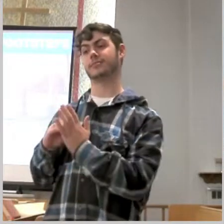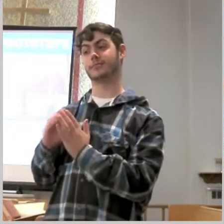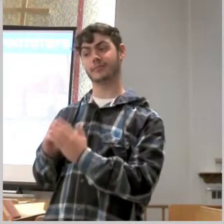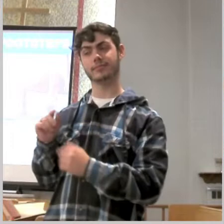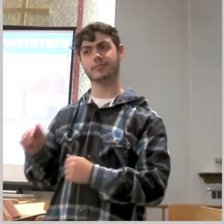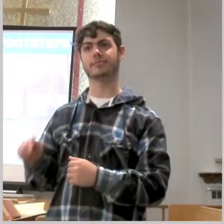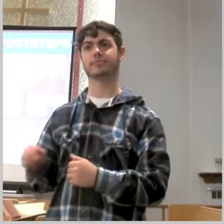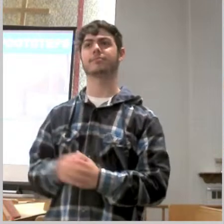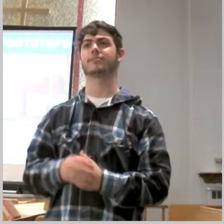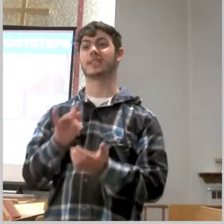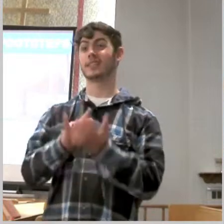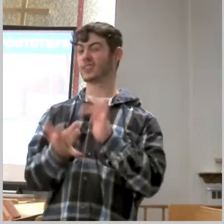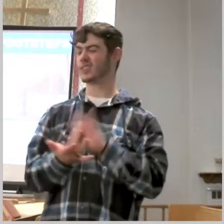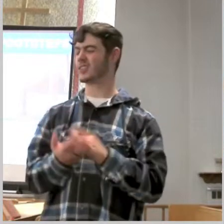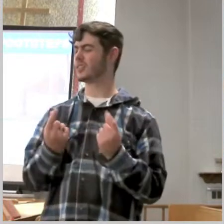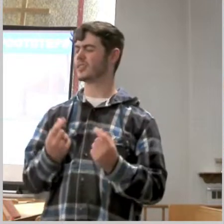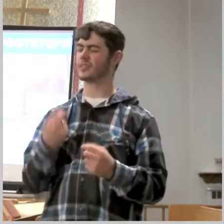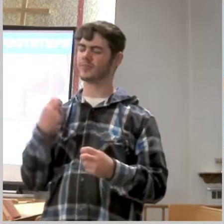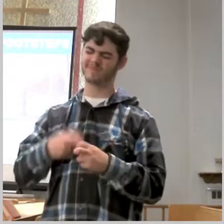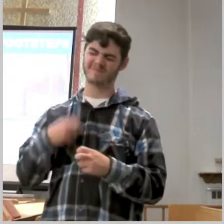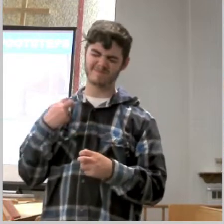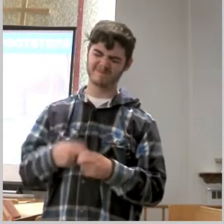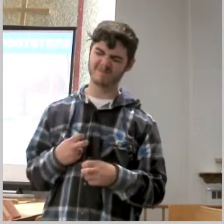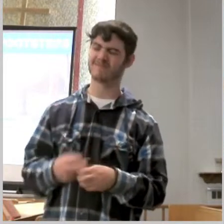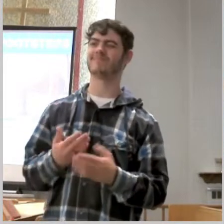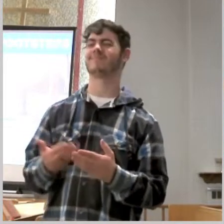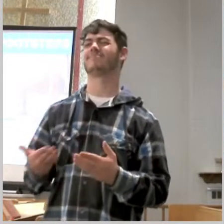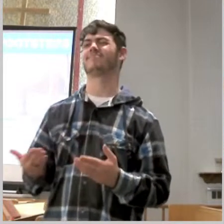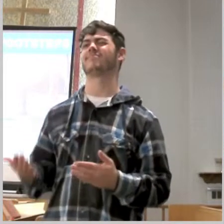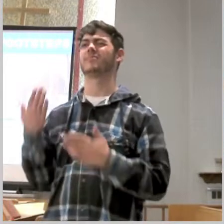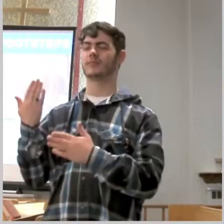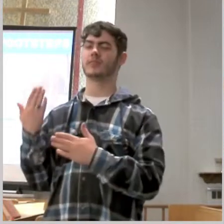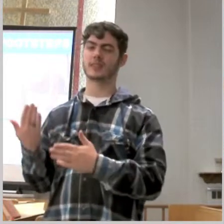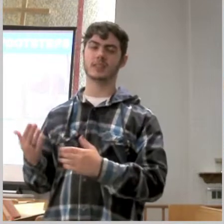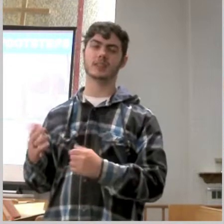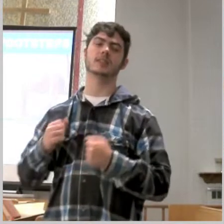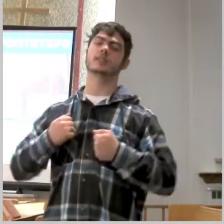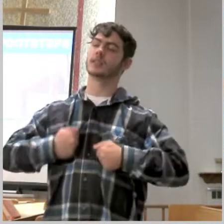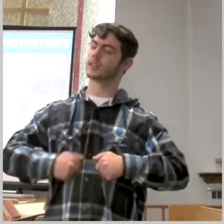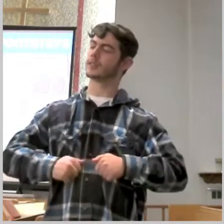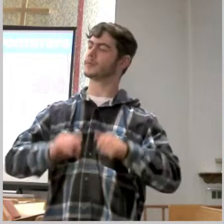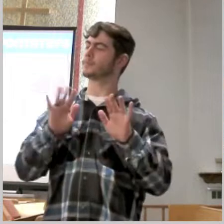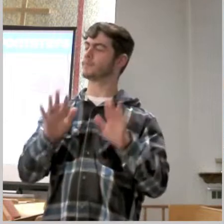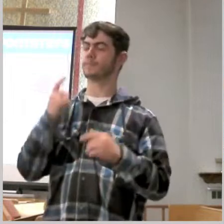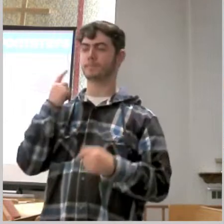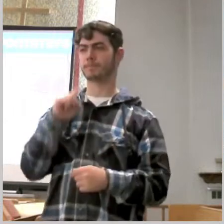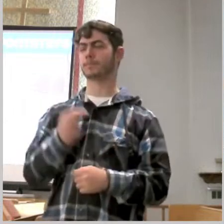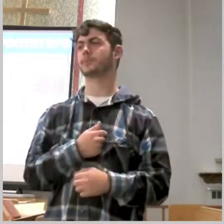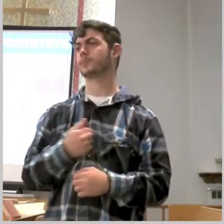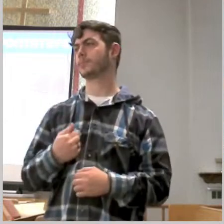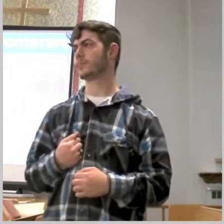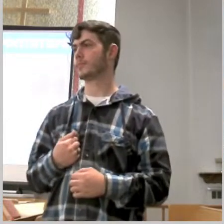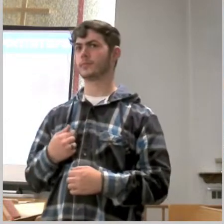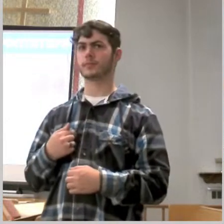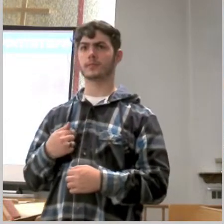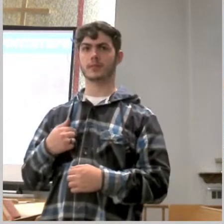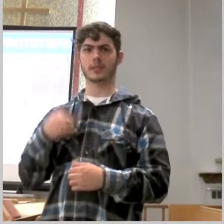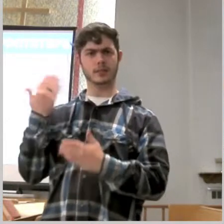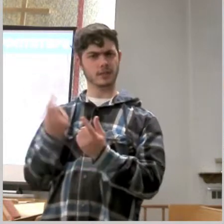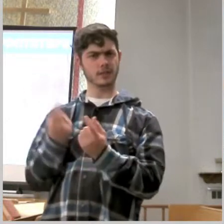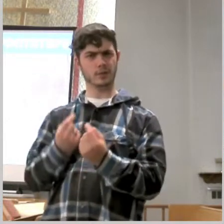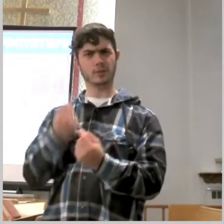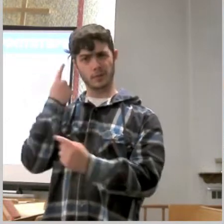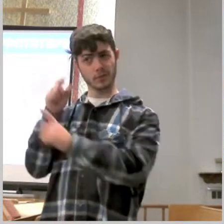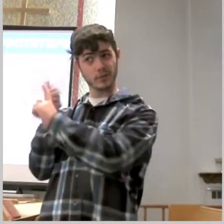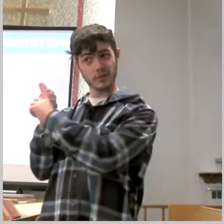the hard thing and followed through for us, as Mark shared with us in the Lord's Supper lesson. And he didn't do it for his sake. He